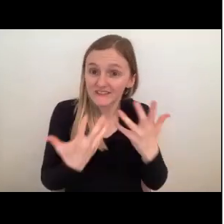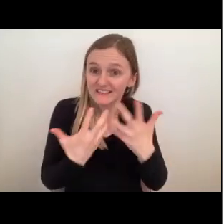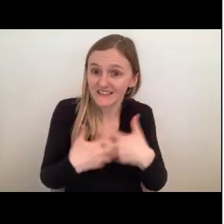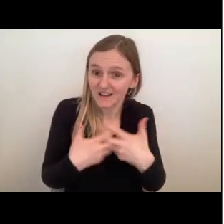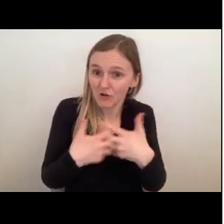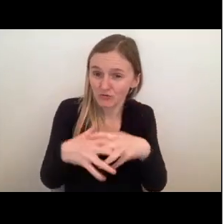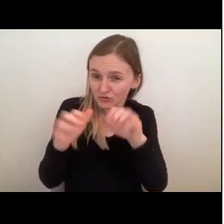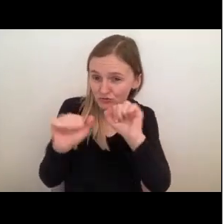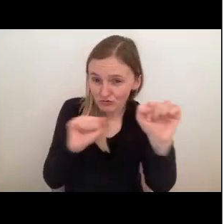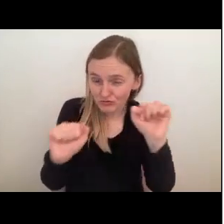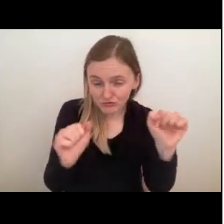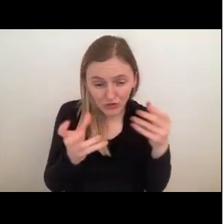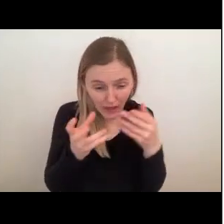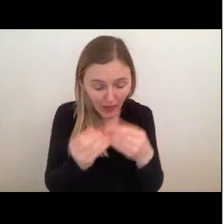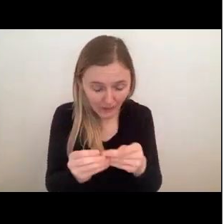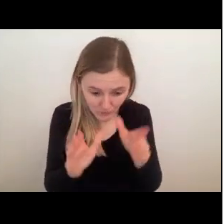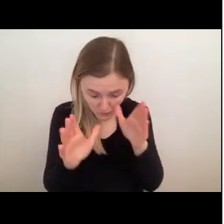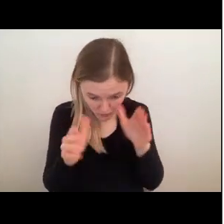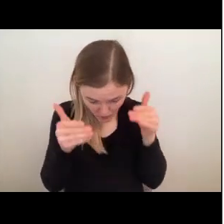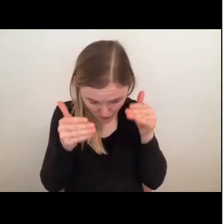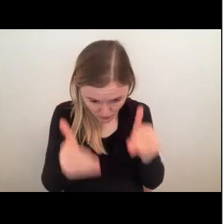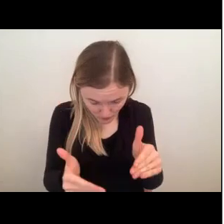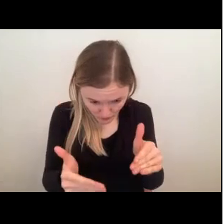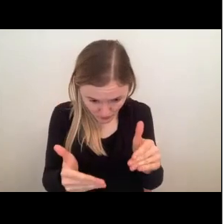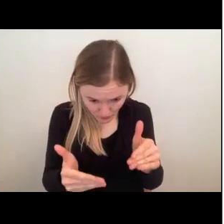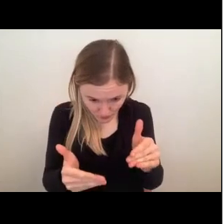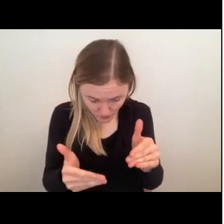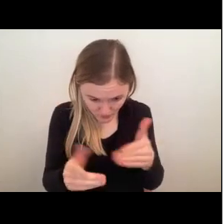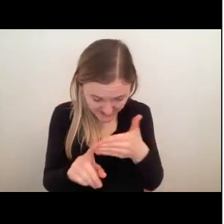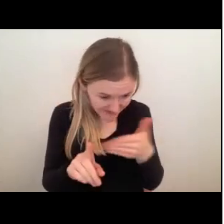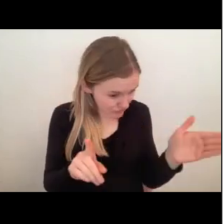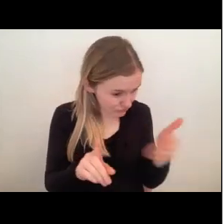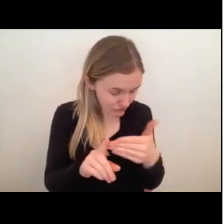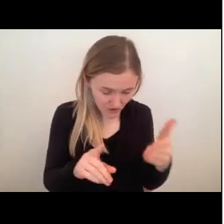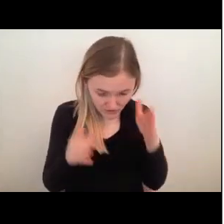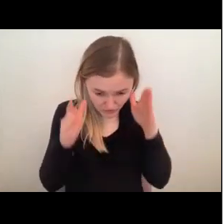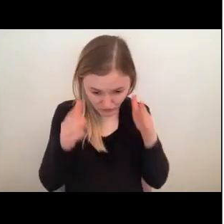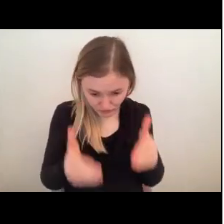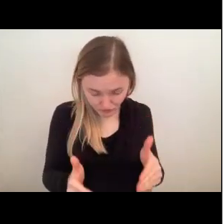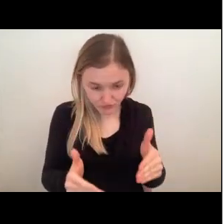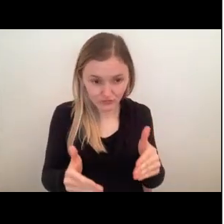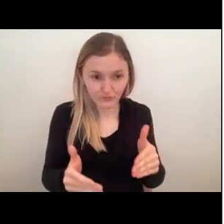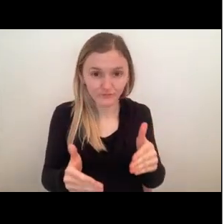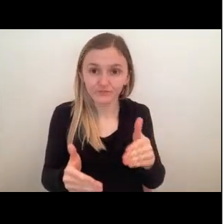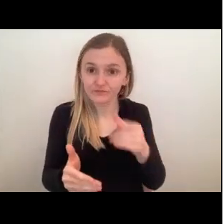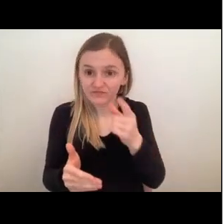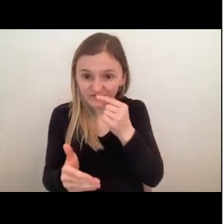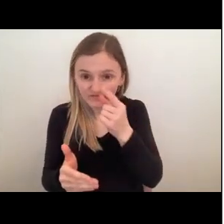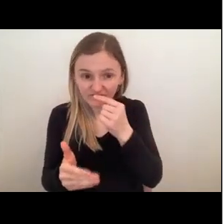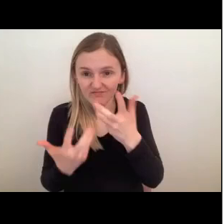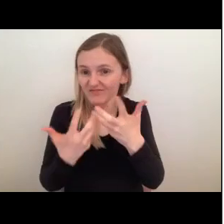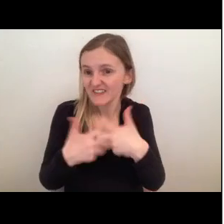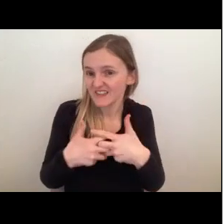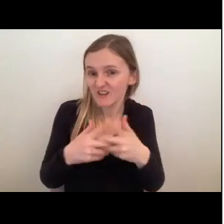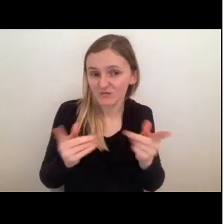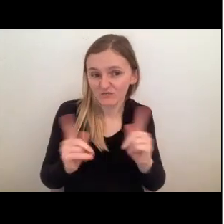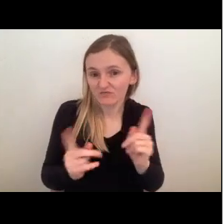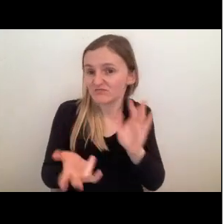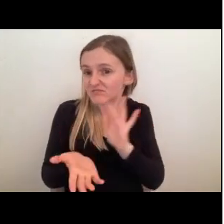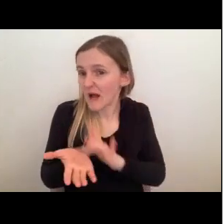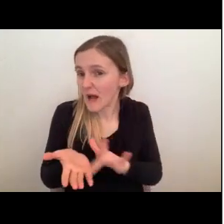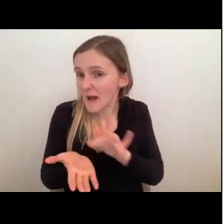of focusing on things to help distract. So it might be that we use technology, whether that be their